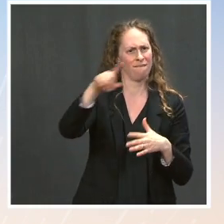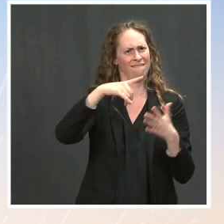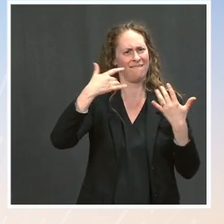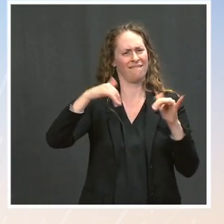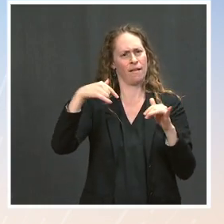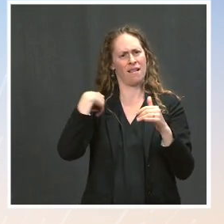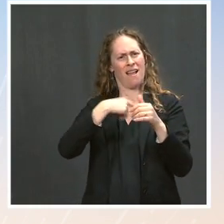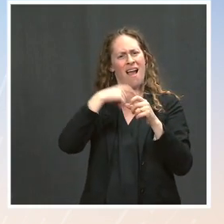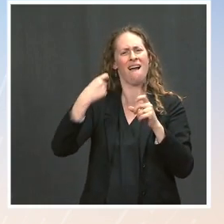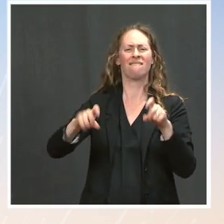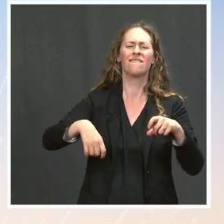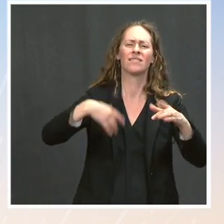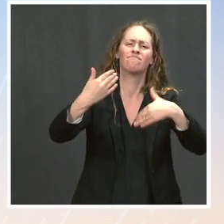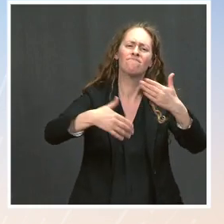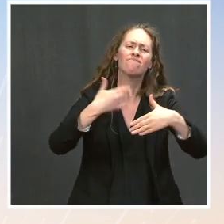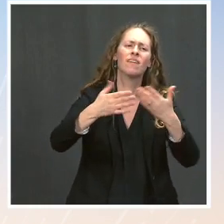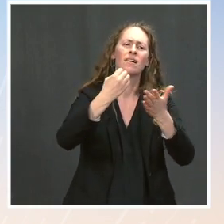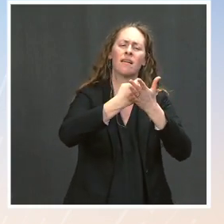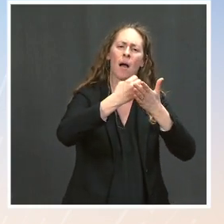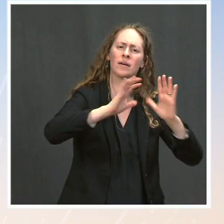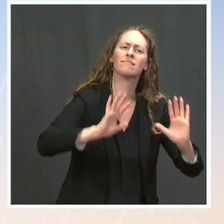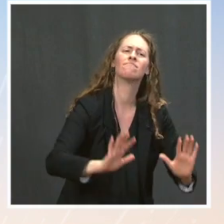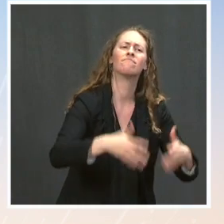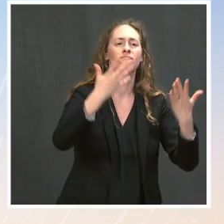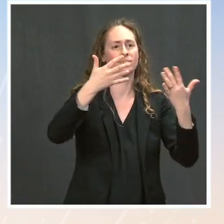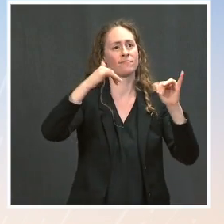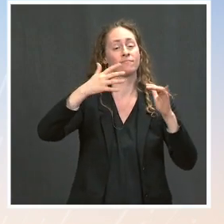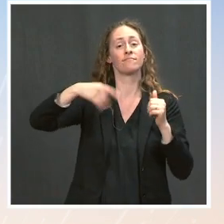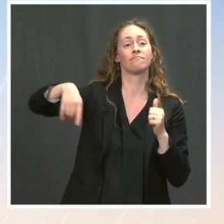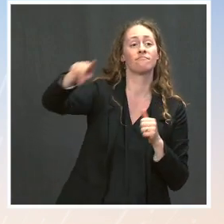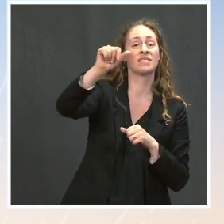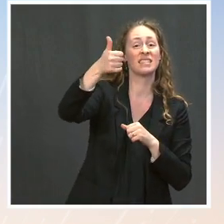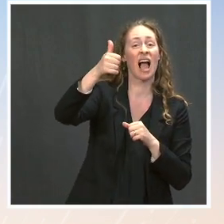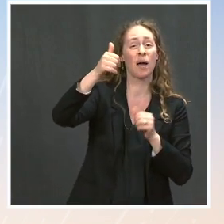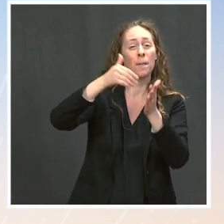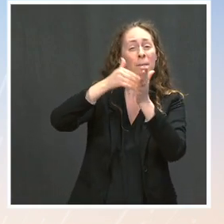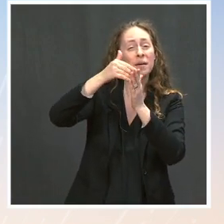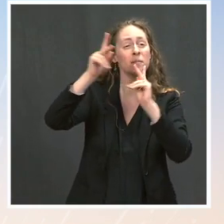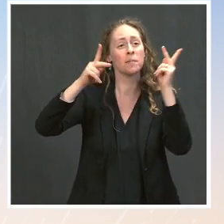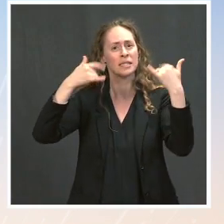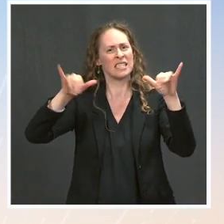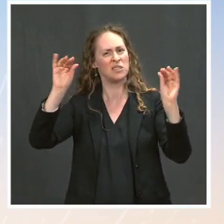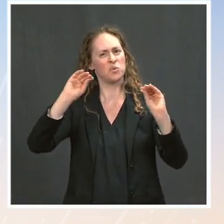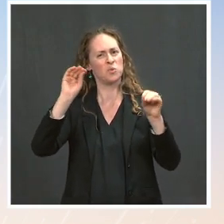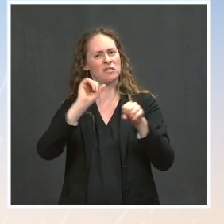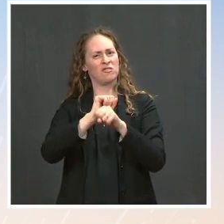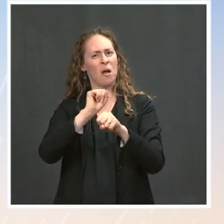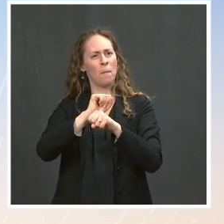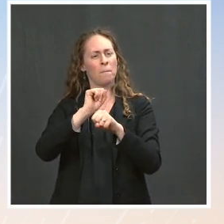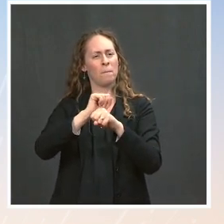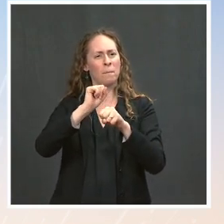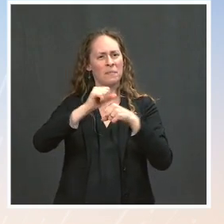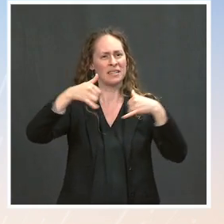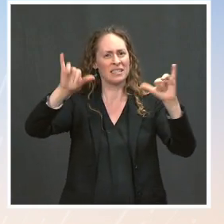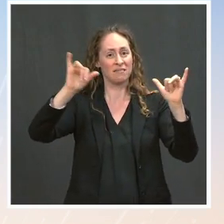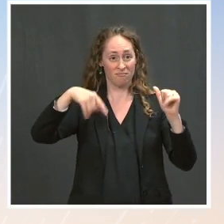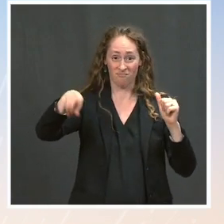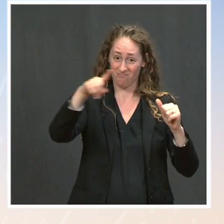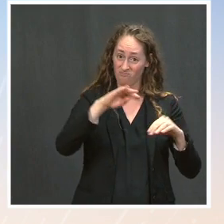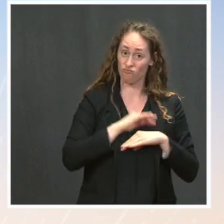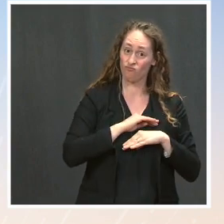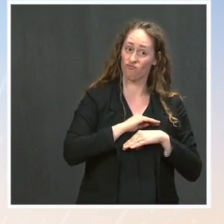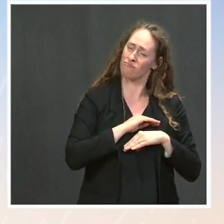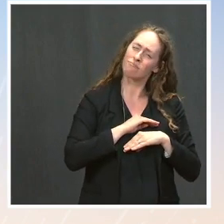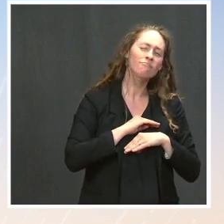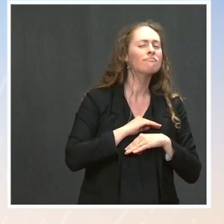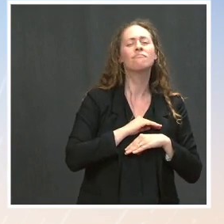up and running. There's still 10 million people out of work, and people aren't feeling satisfied by that. And we still need to keep our heads down and keep pushing forward to